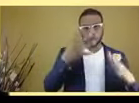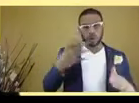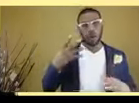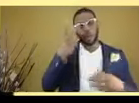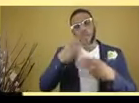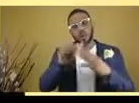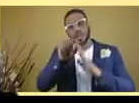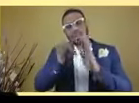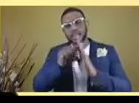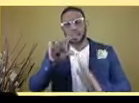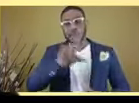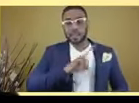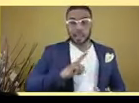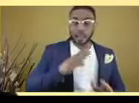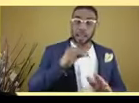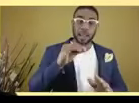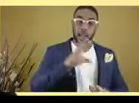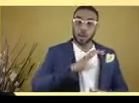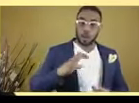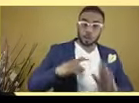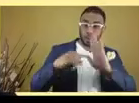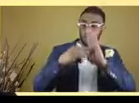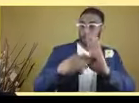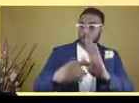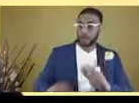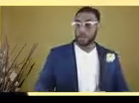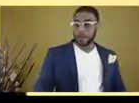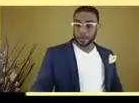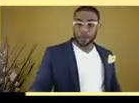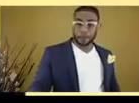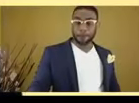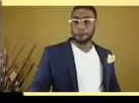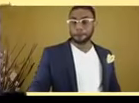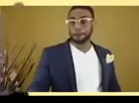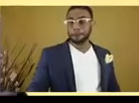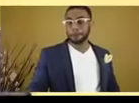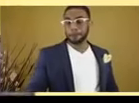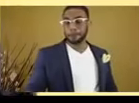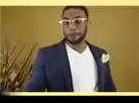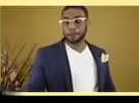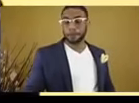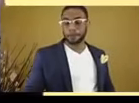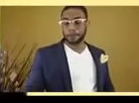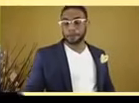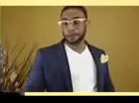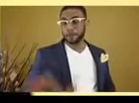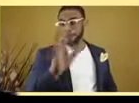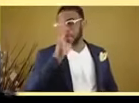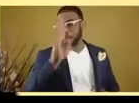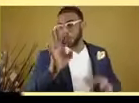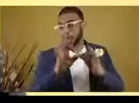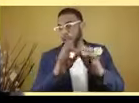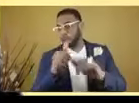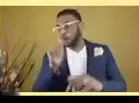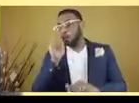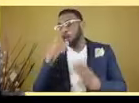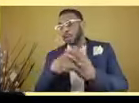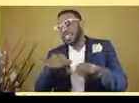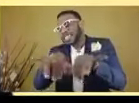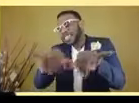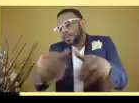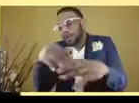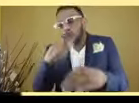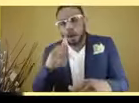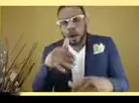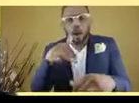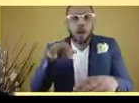legislature and the congressional representation. So there's a direct connection from racism, systemic racist voter